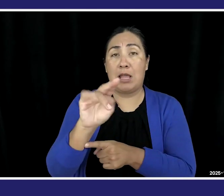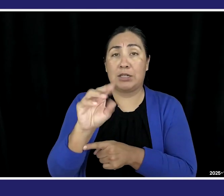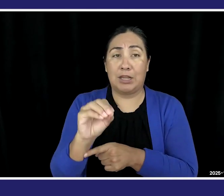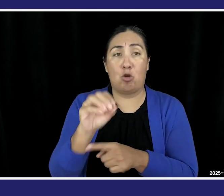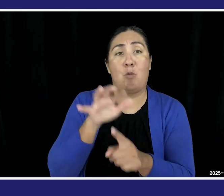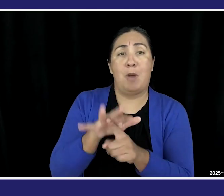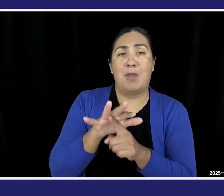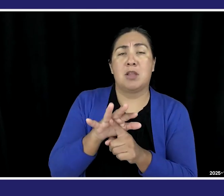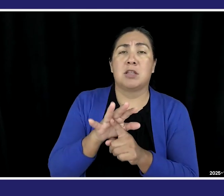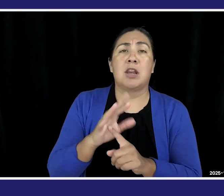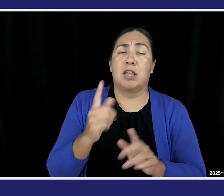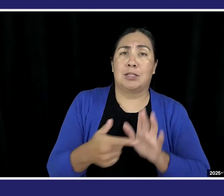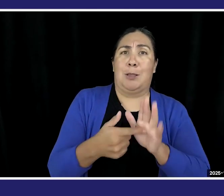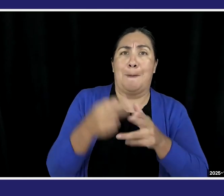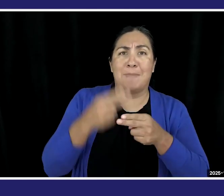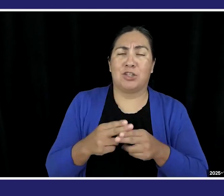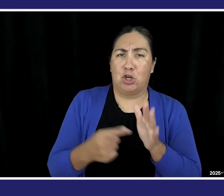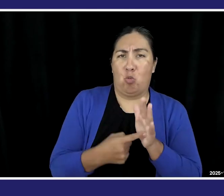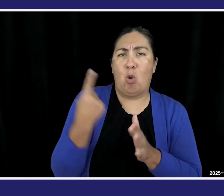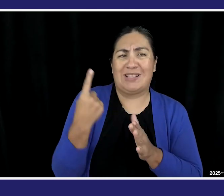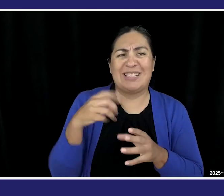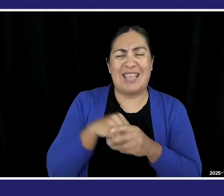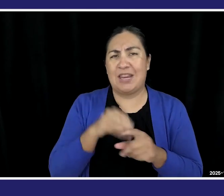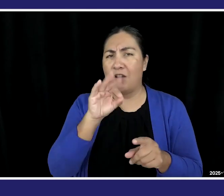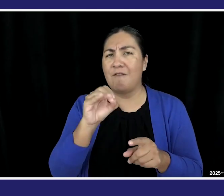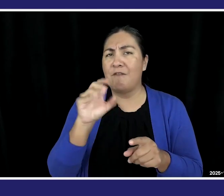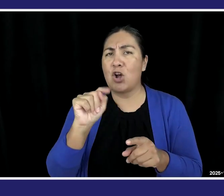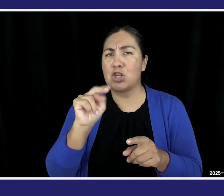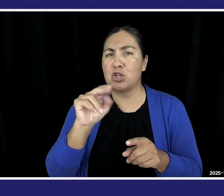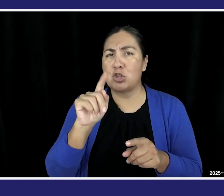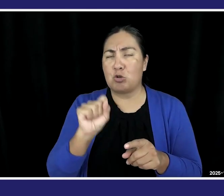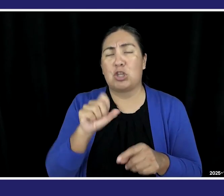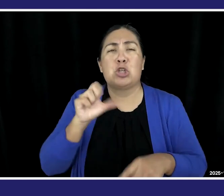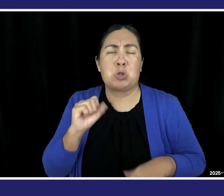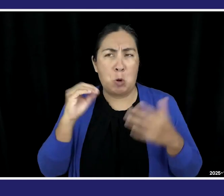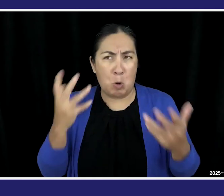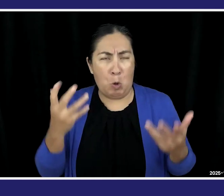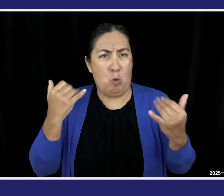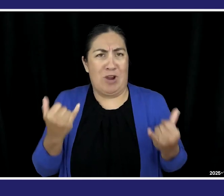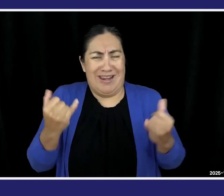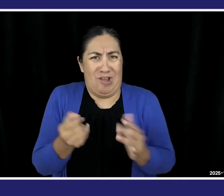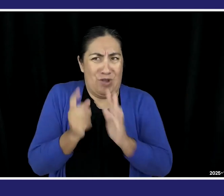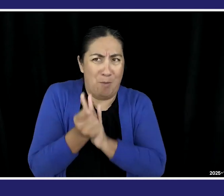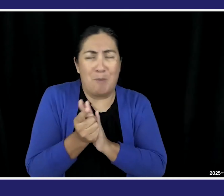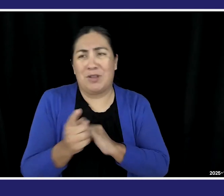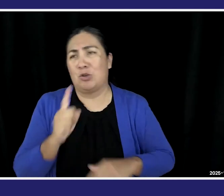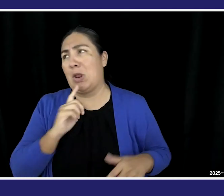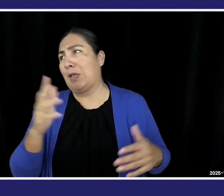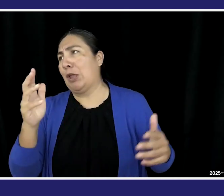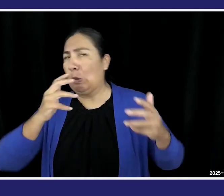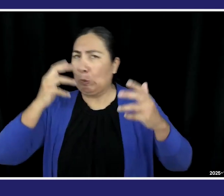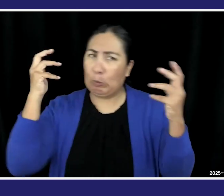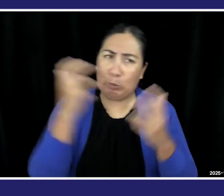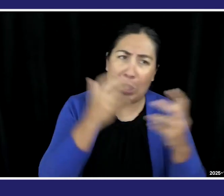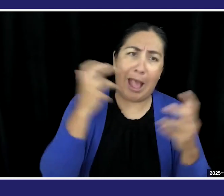1 time in the footnotes. So in a time of tremendous federal